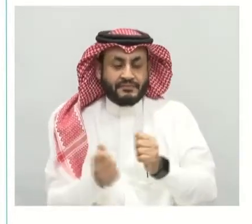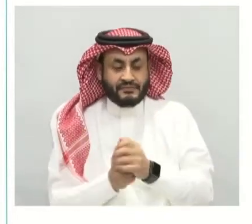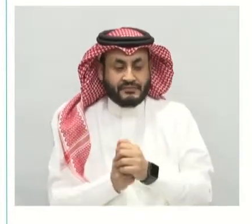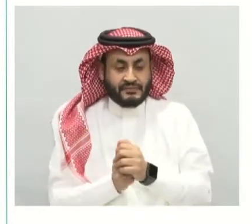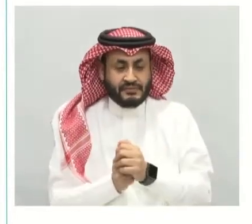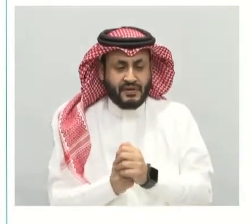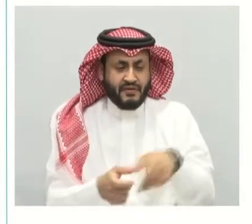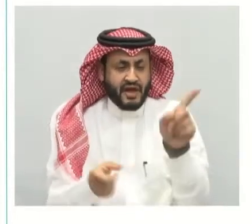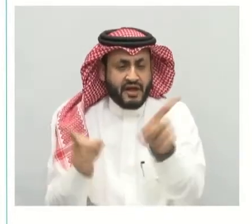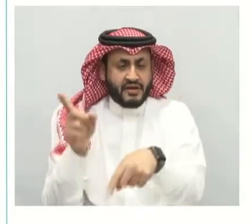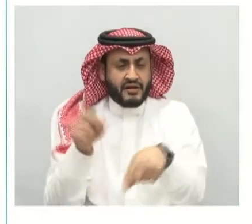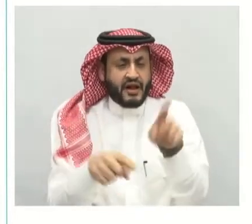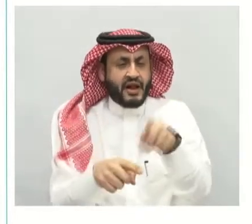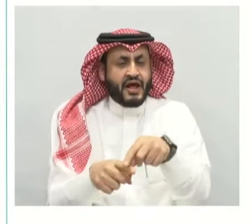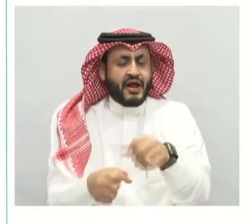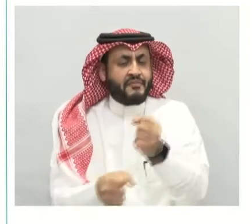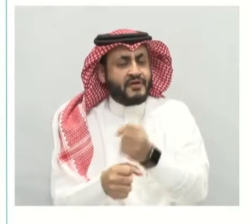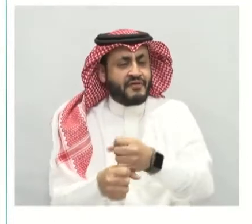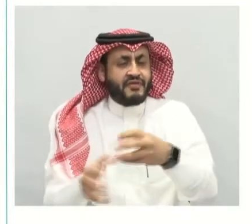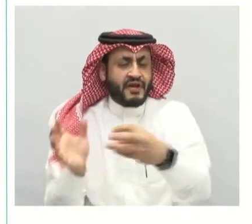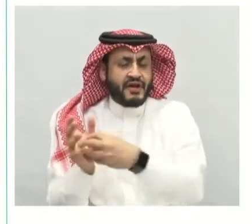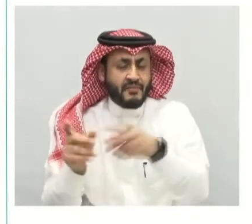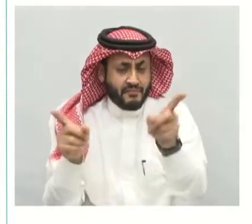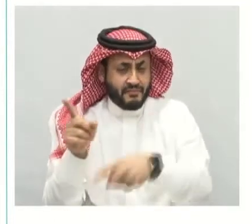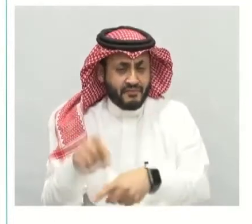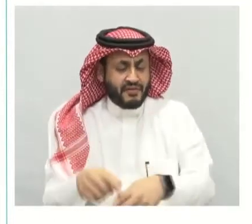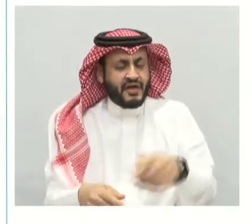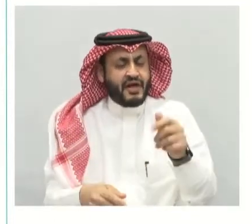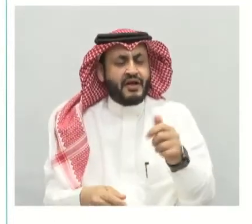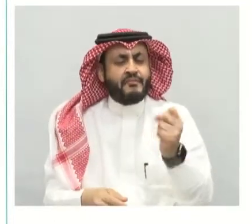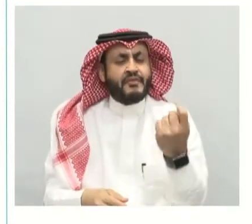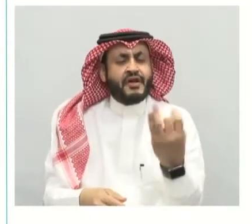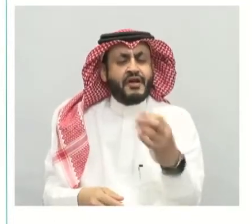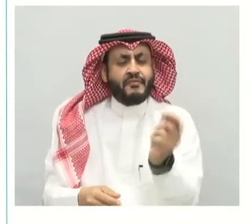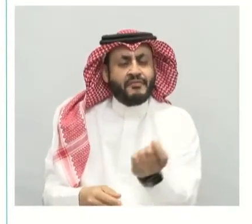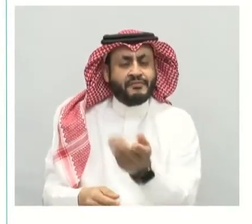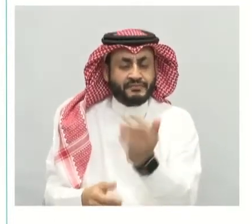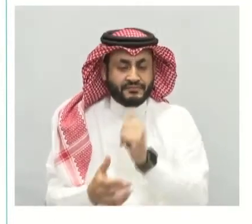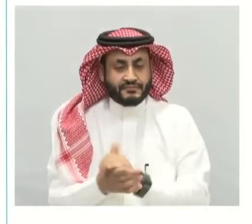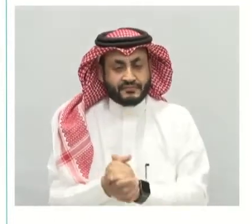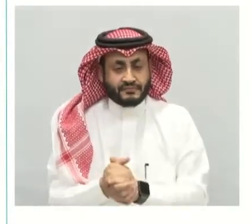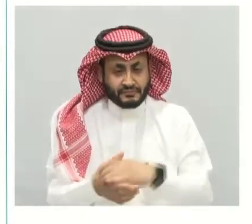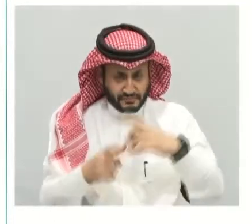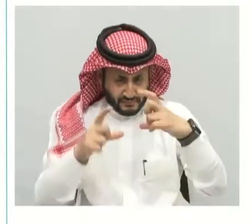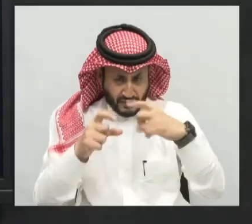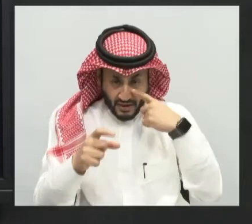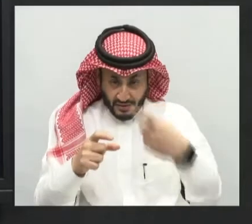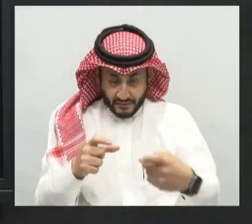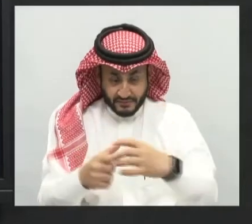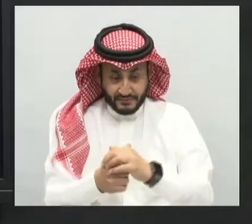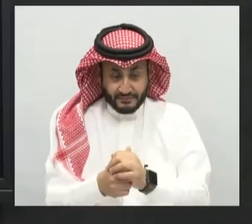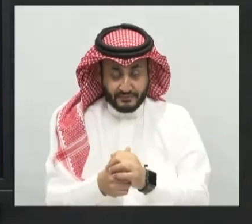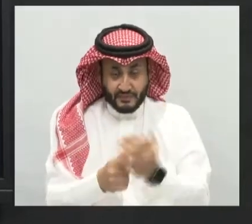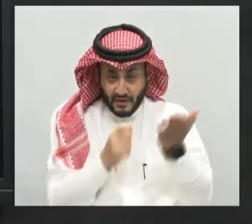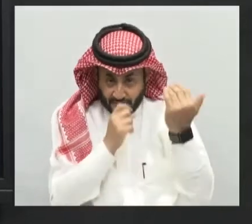match activities and places and write down the number of each place. So according to the pictures we have seen